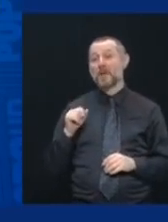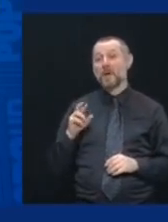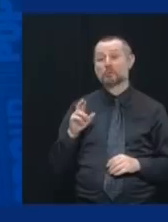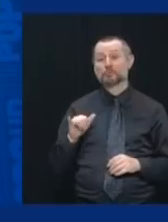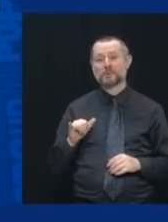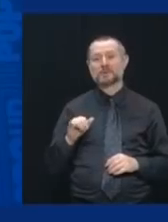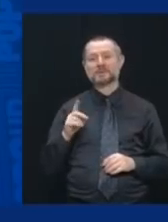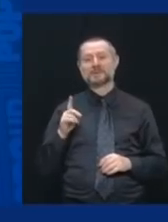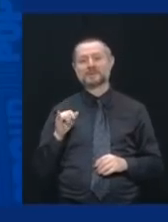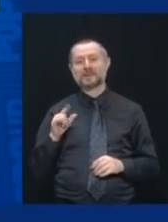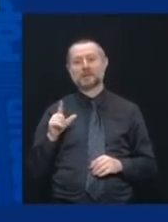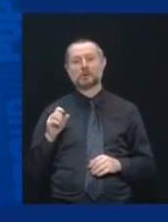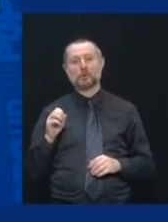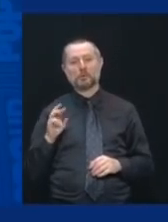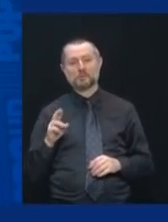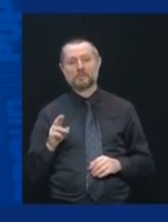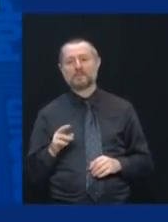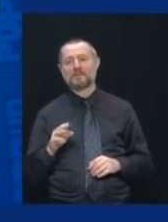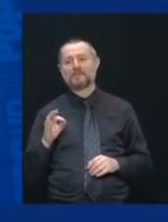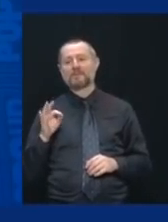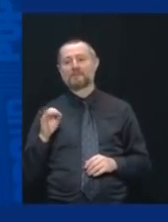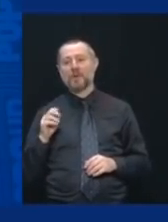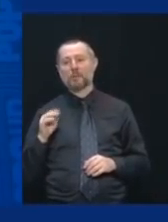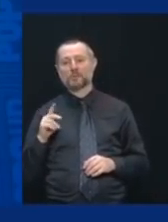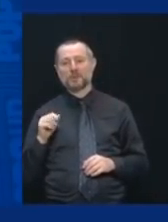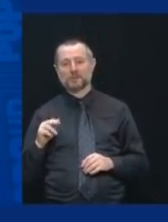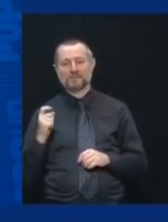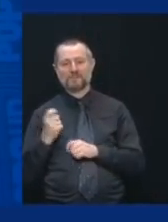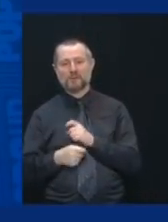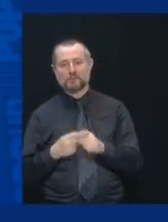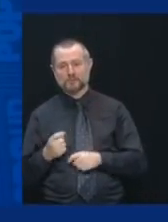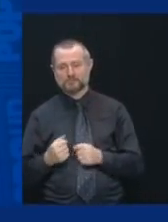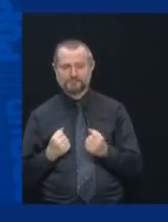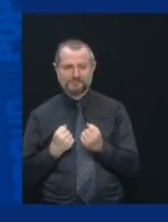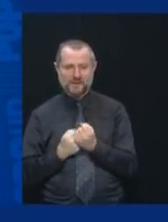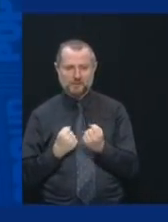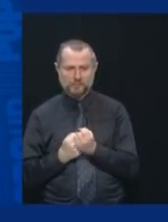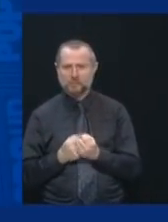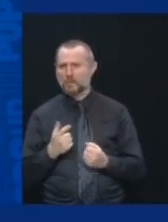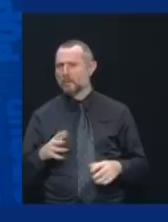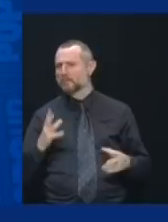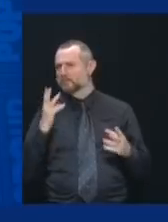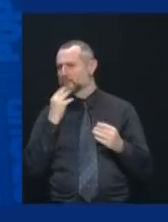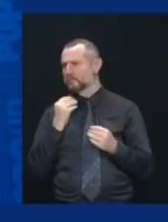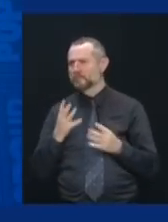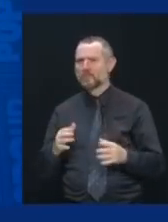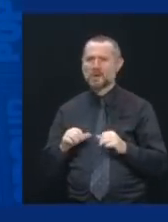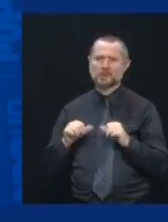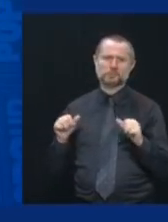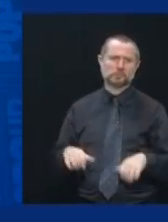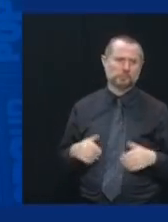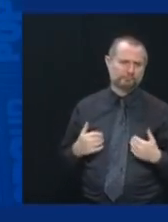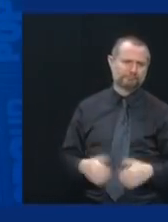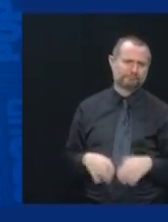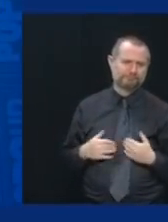which has created an architectural marvel, and it's a great venue for the arts.